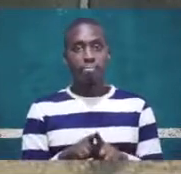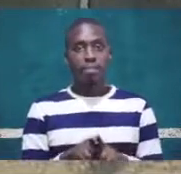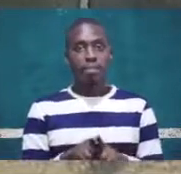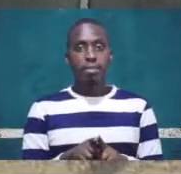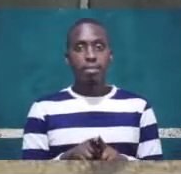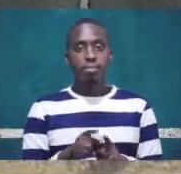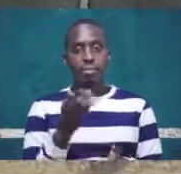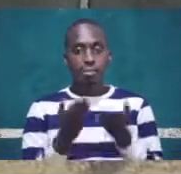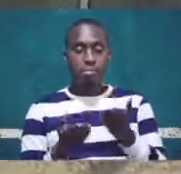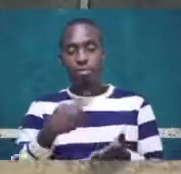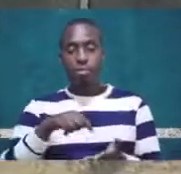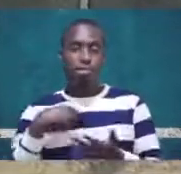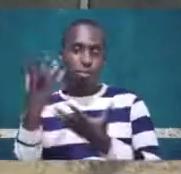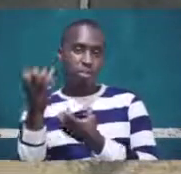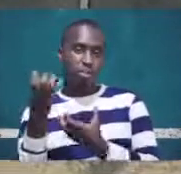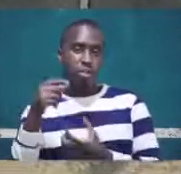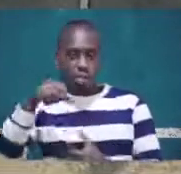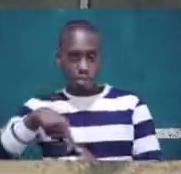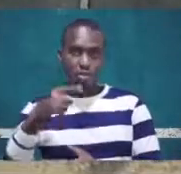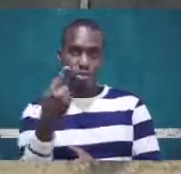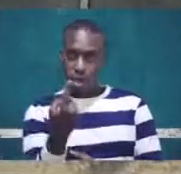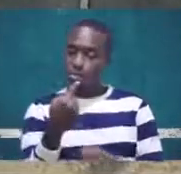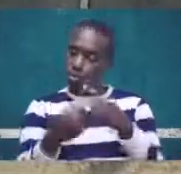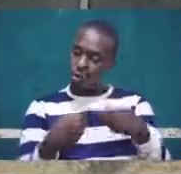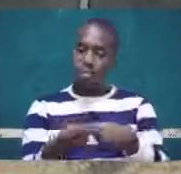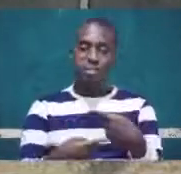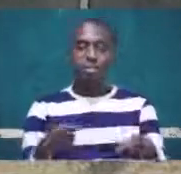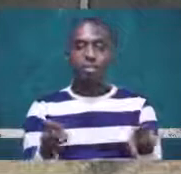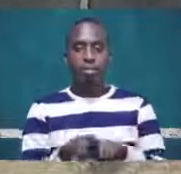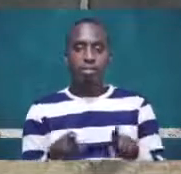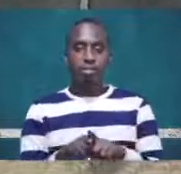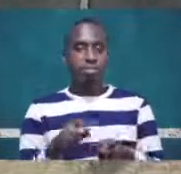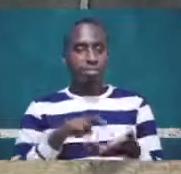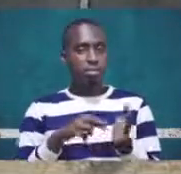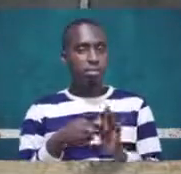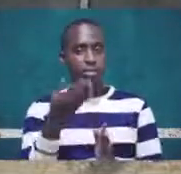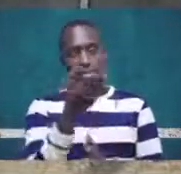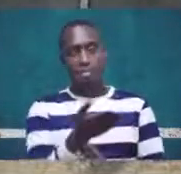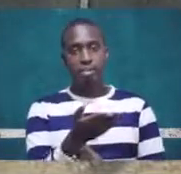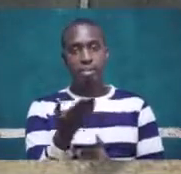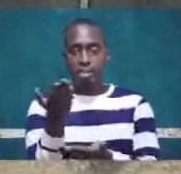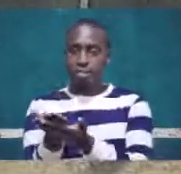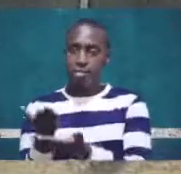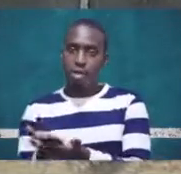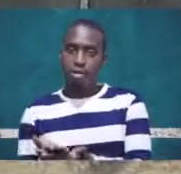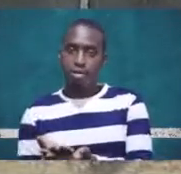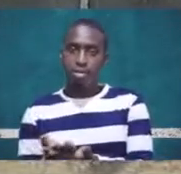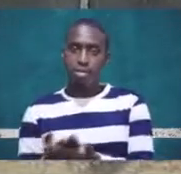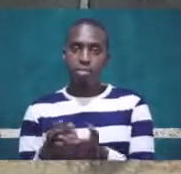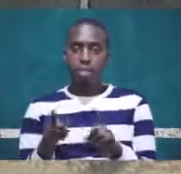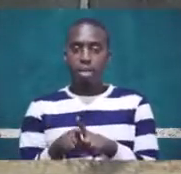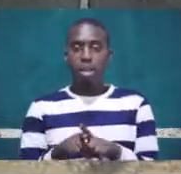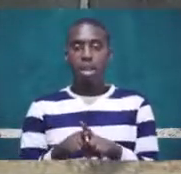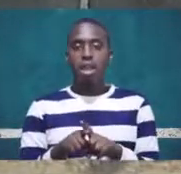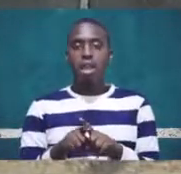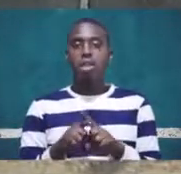3, we expect quantity demanded to remain the same. So this is now the demand, the curve, the